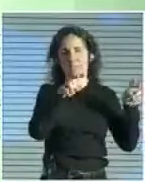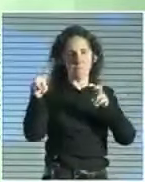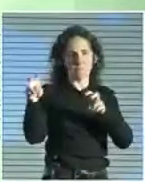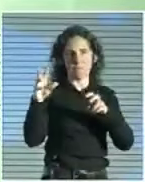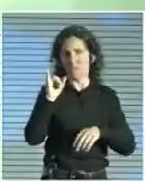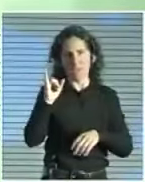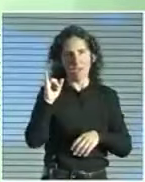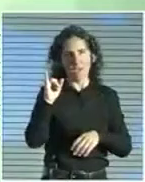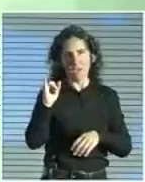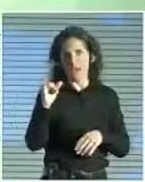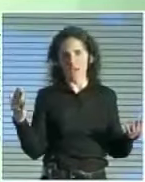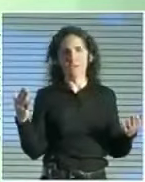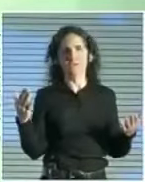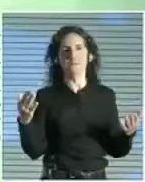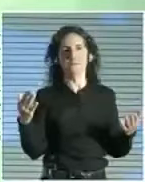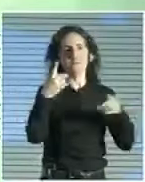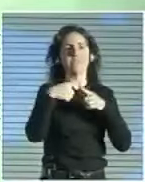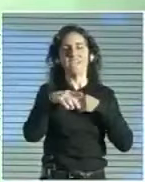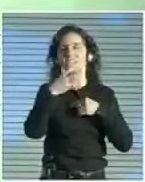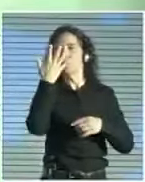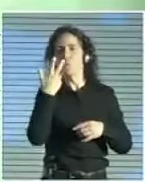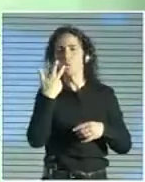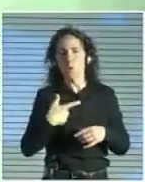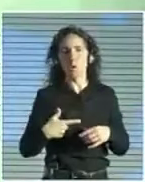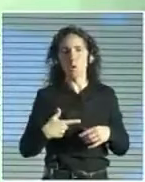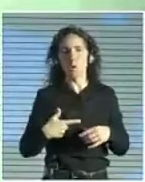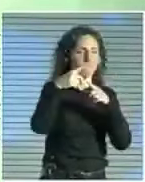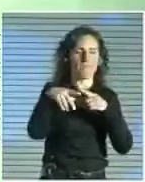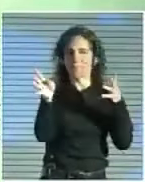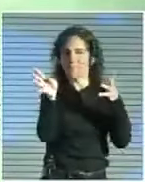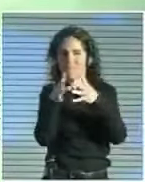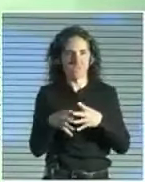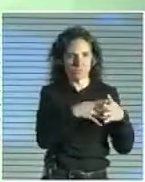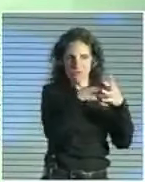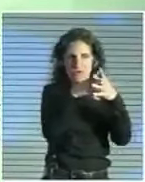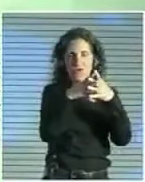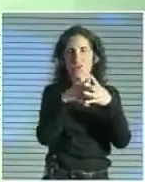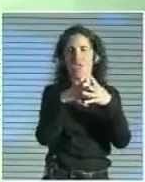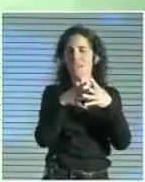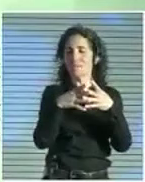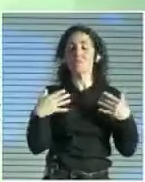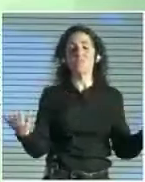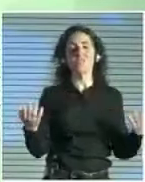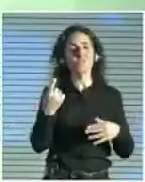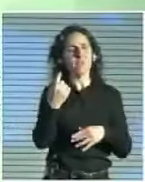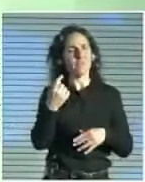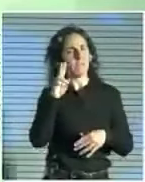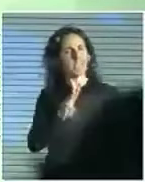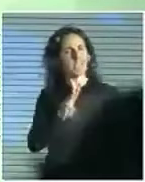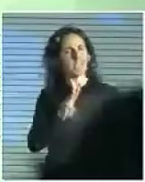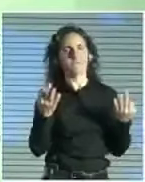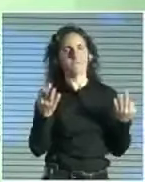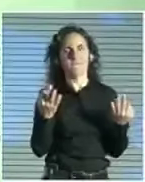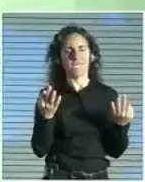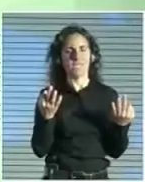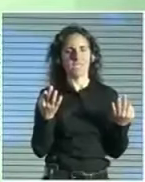infrastructure? But at some point in time, the goal is to see that where is the potential, where is good community engagement happening And